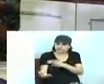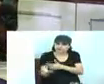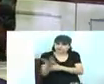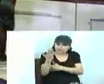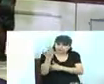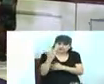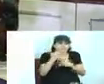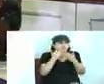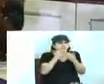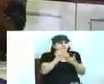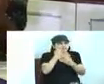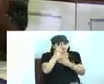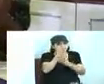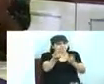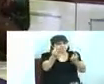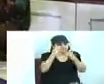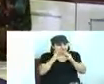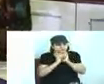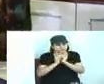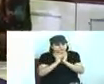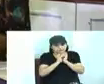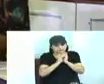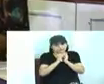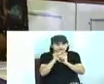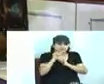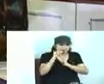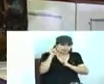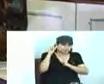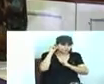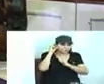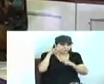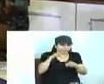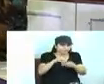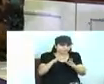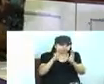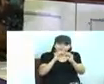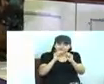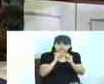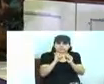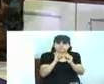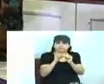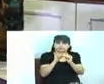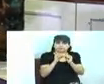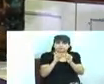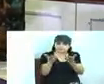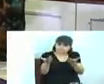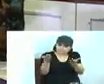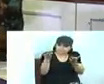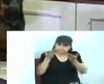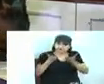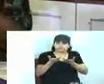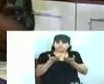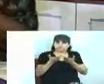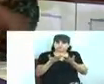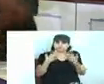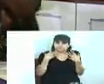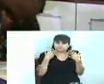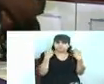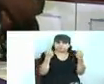thank you for our coming together on yesterday in our meeting that offered us the courage and the